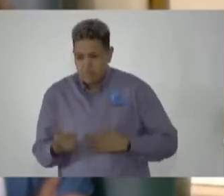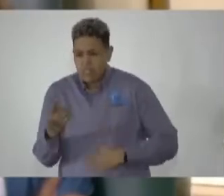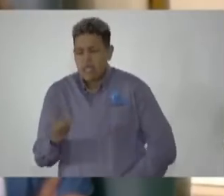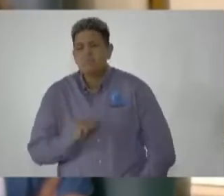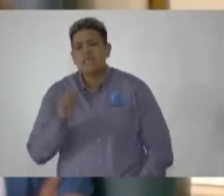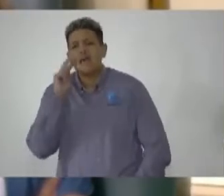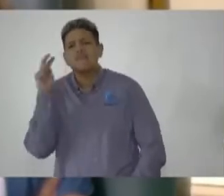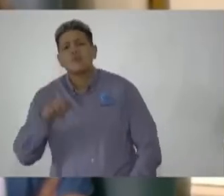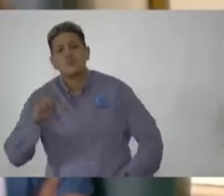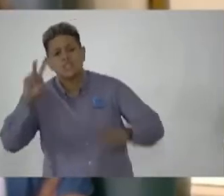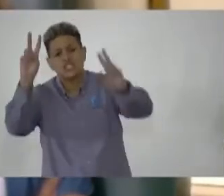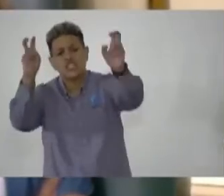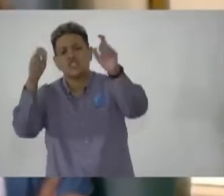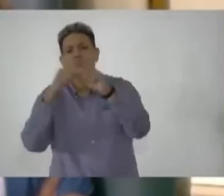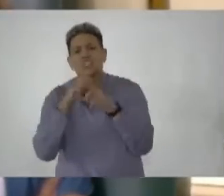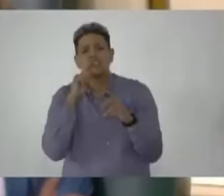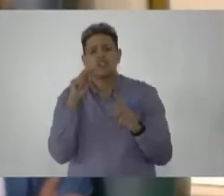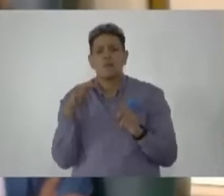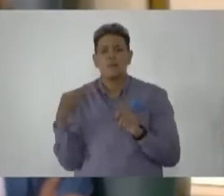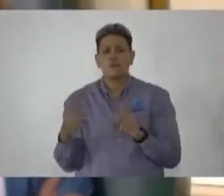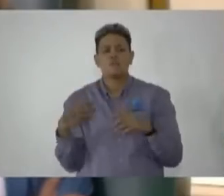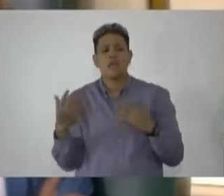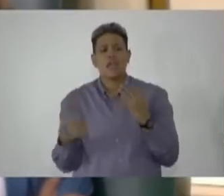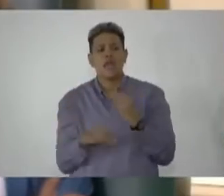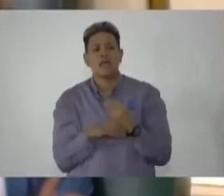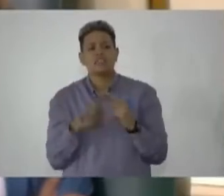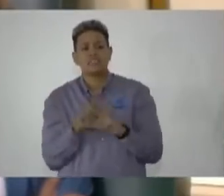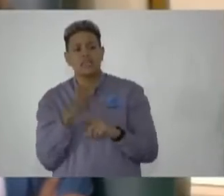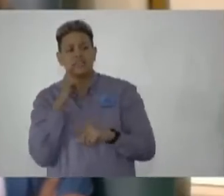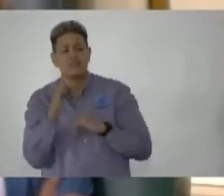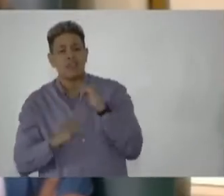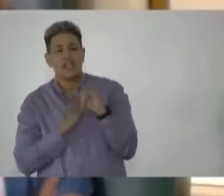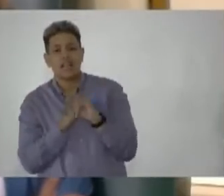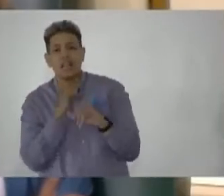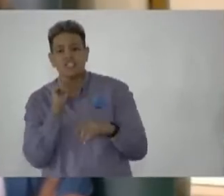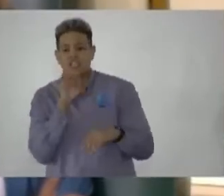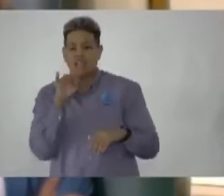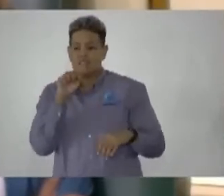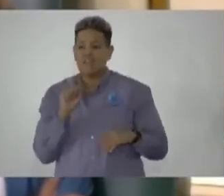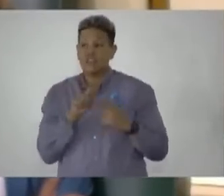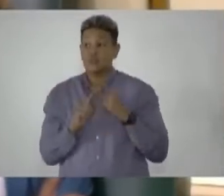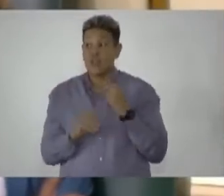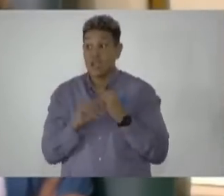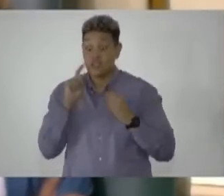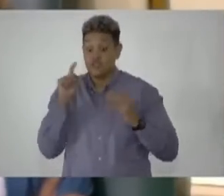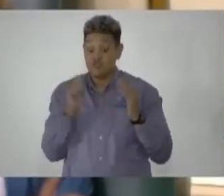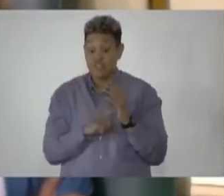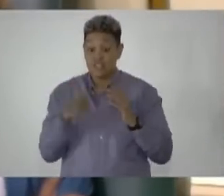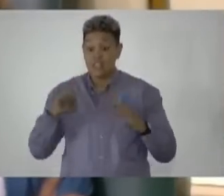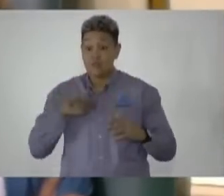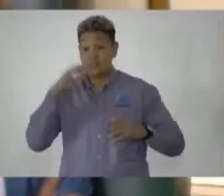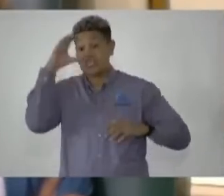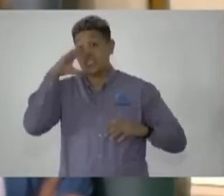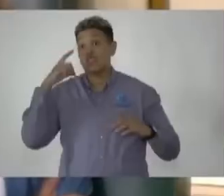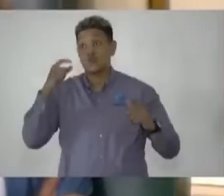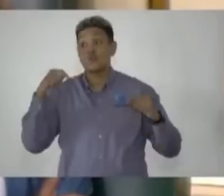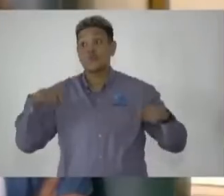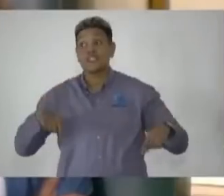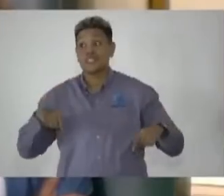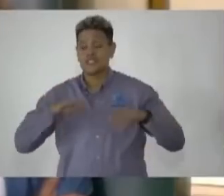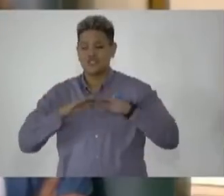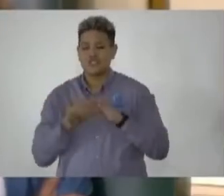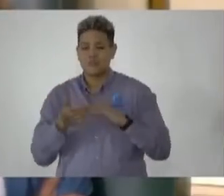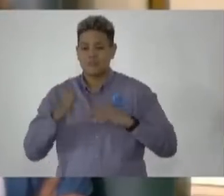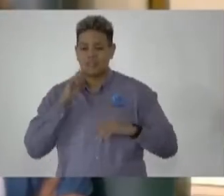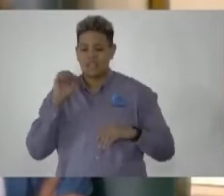I view these matters in the context also, of course, of international affairs, and recognizing that as we seek to achieve